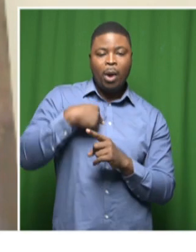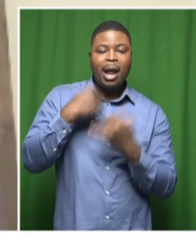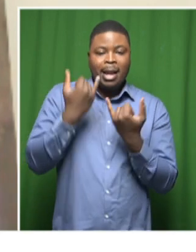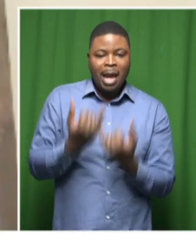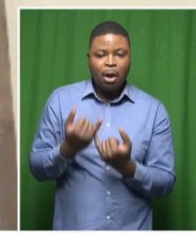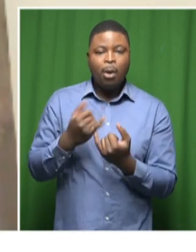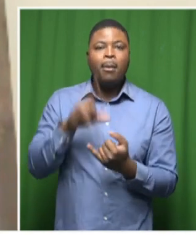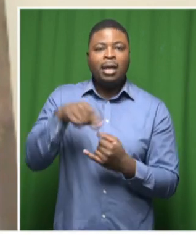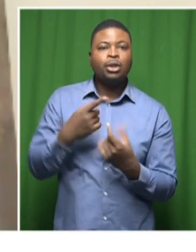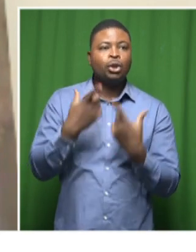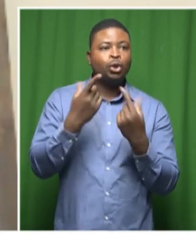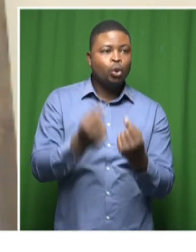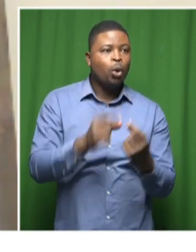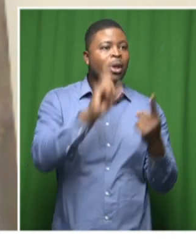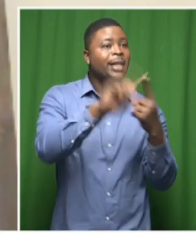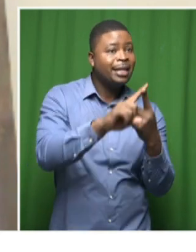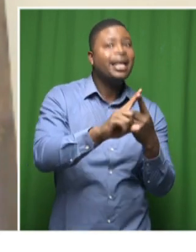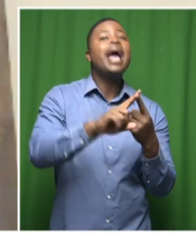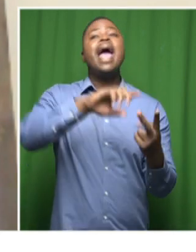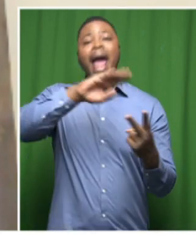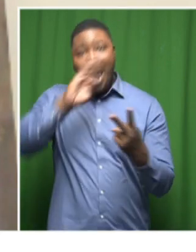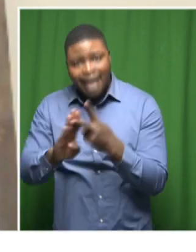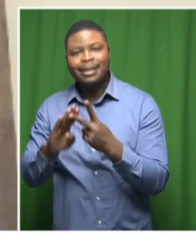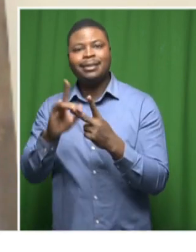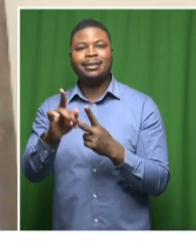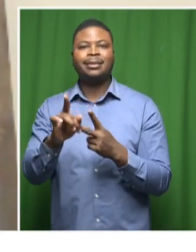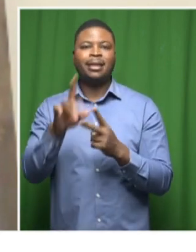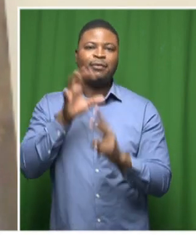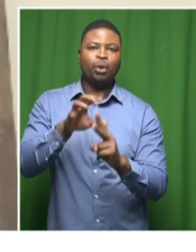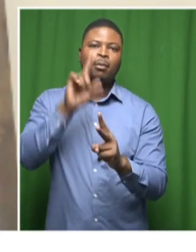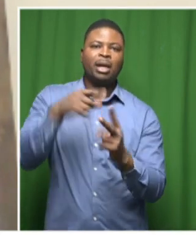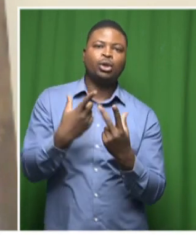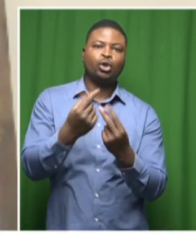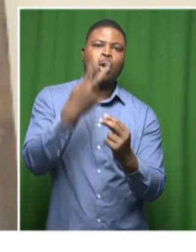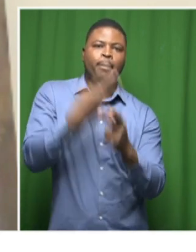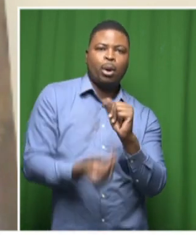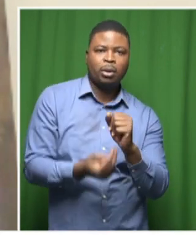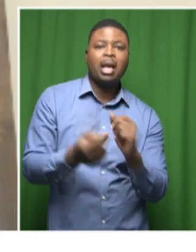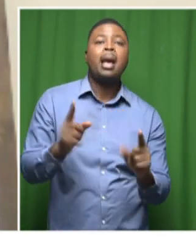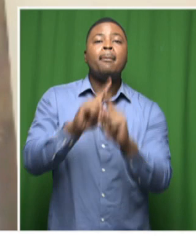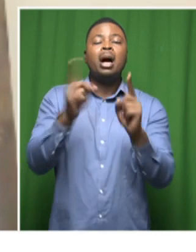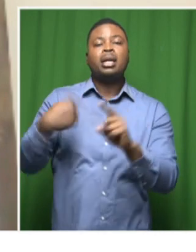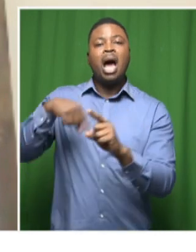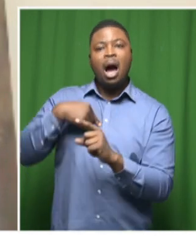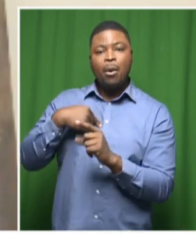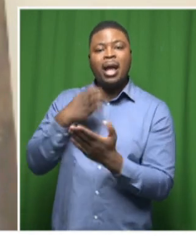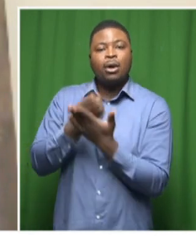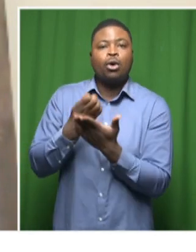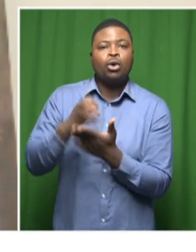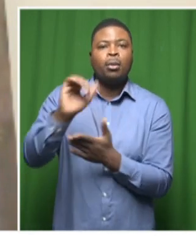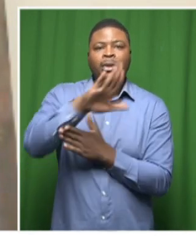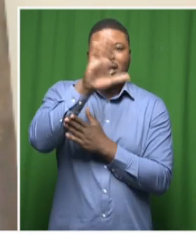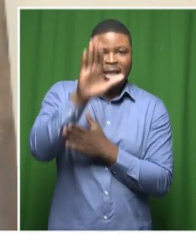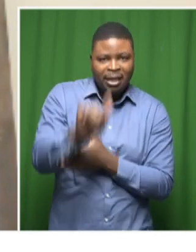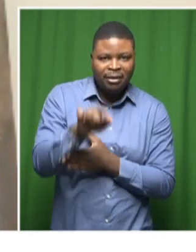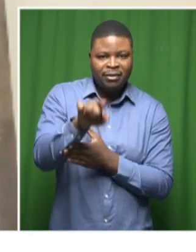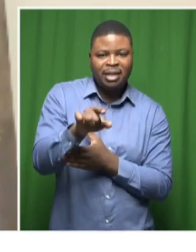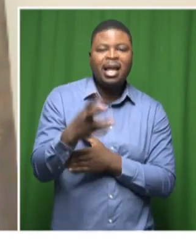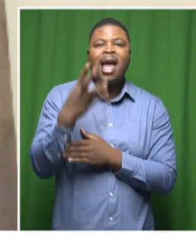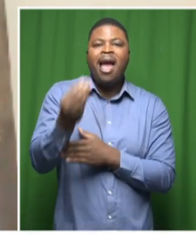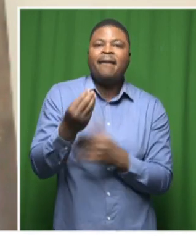do and. So there's no doubt that there's a context in which our economy currently has skills that